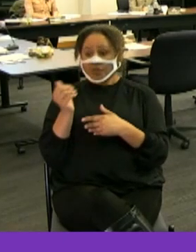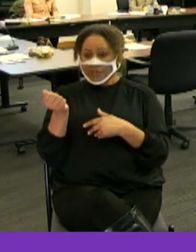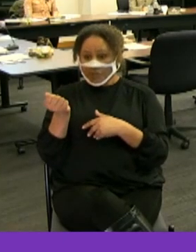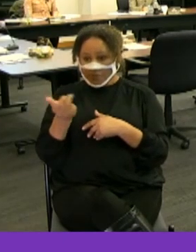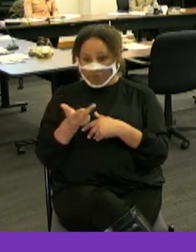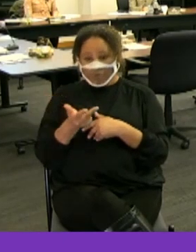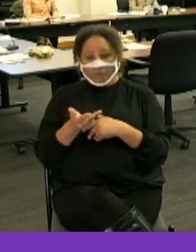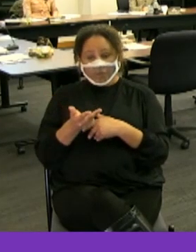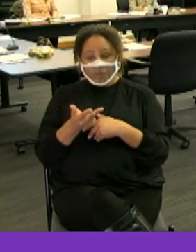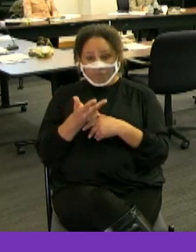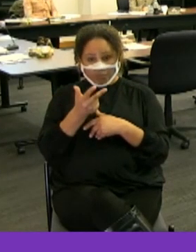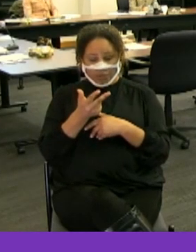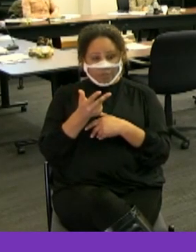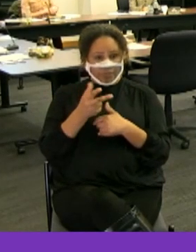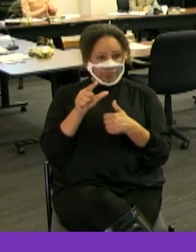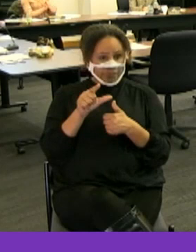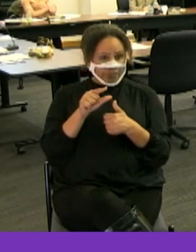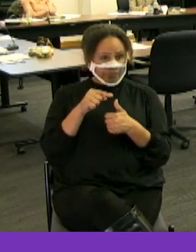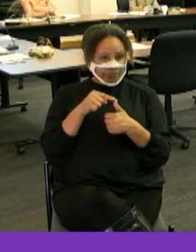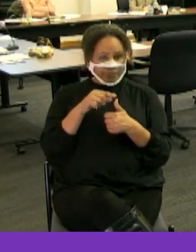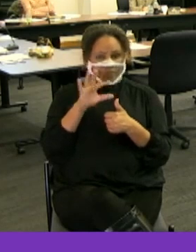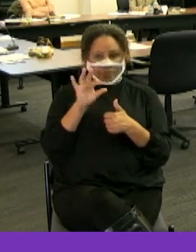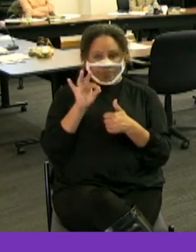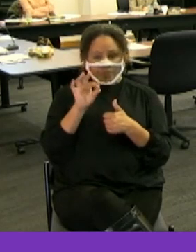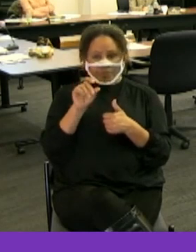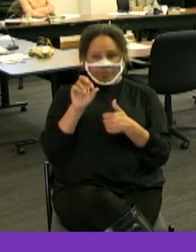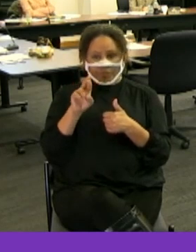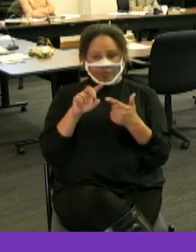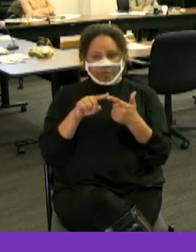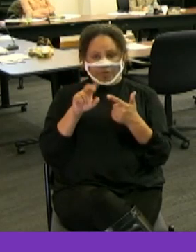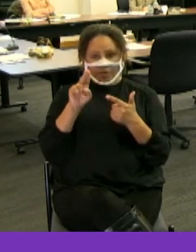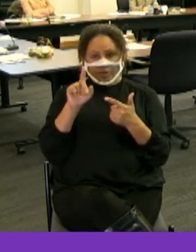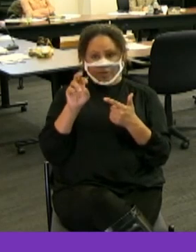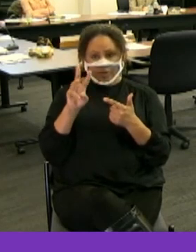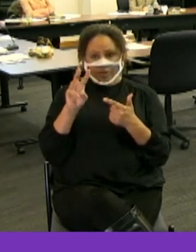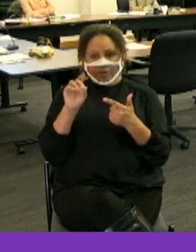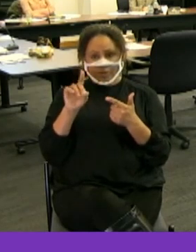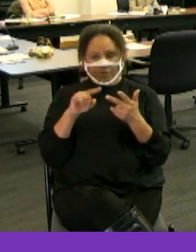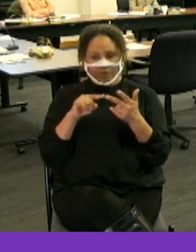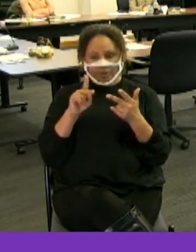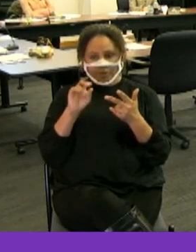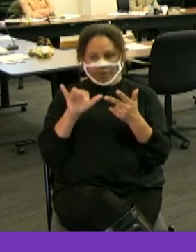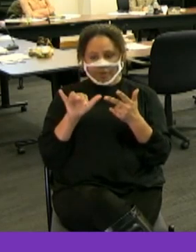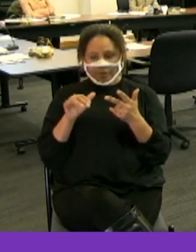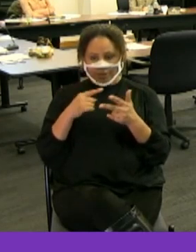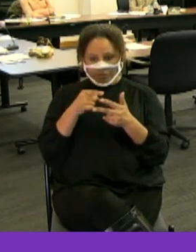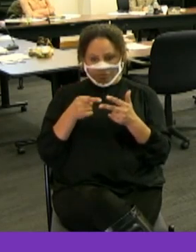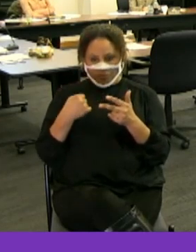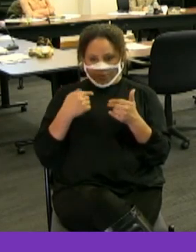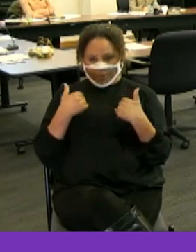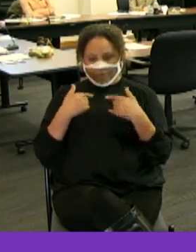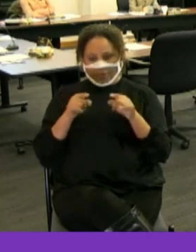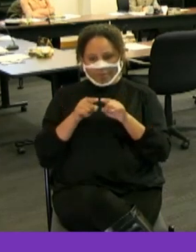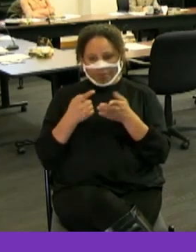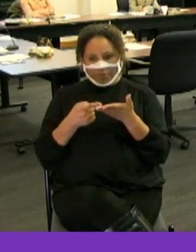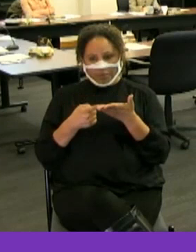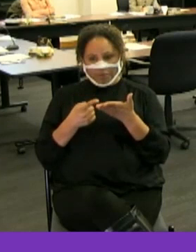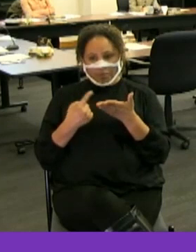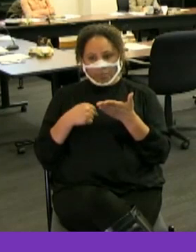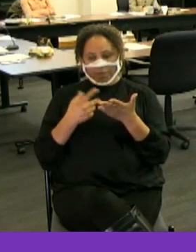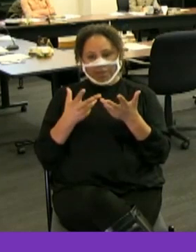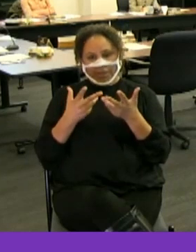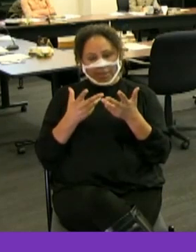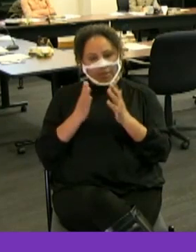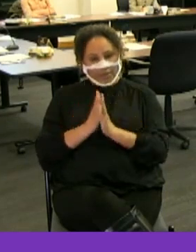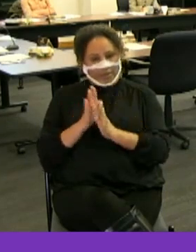three, for Congressman Foster, Underwood, and Kelly, we had very similar conversations. We asked them for their continued support of the Build